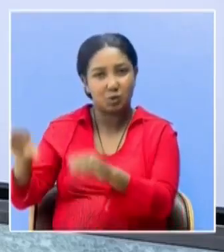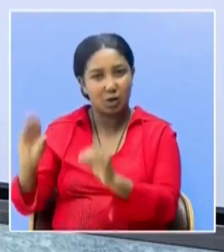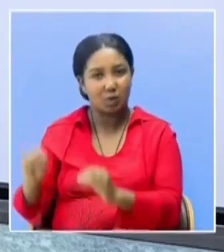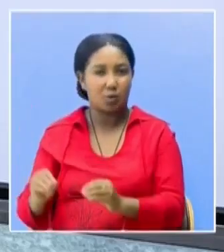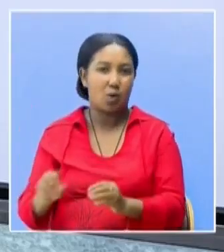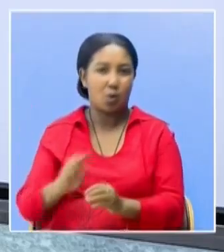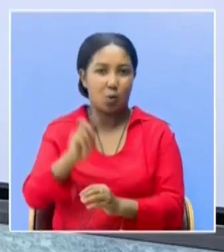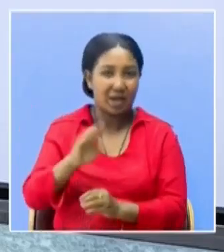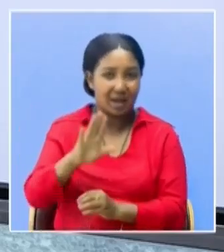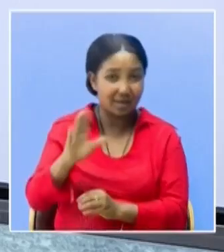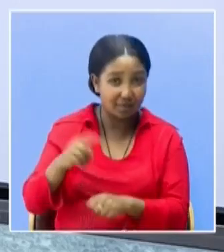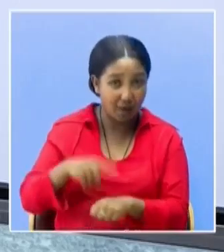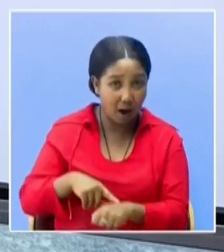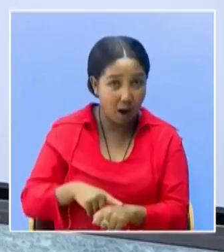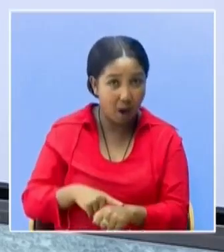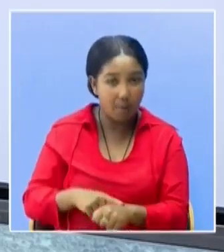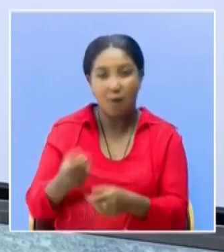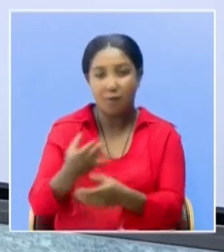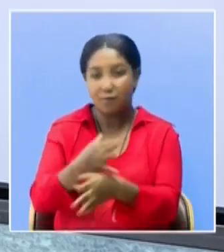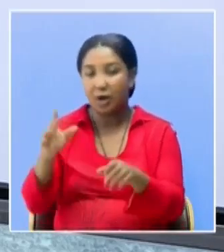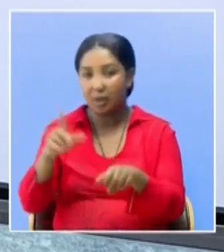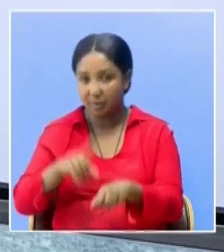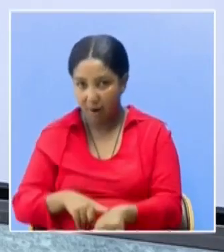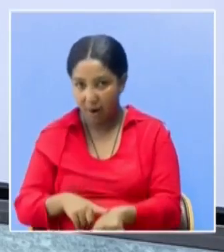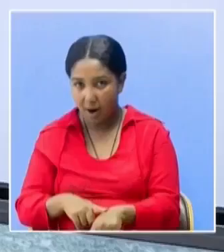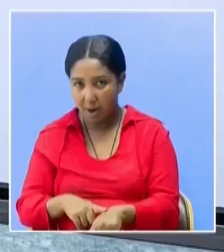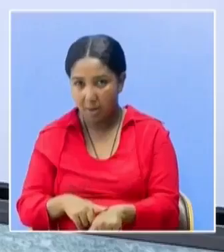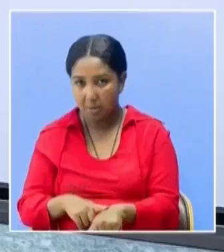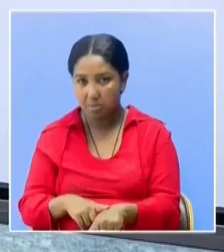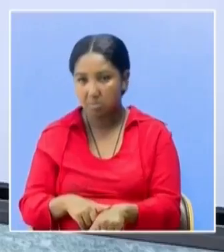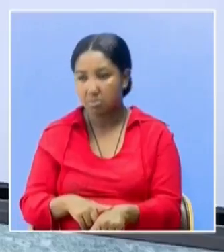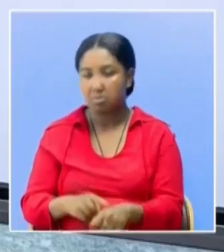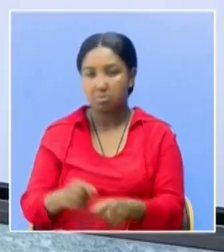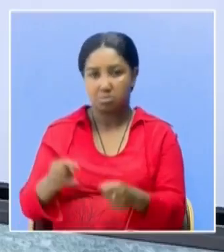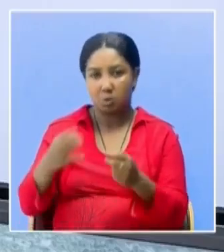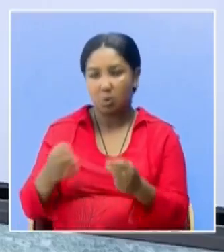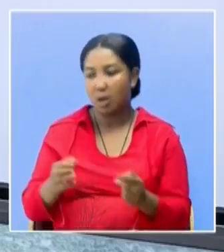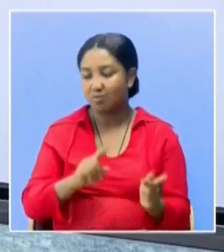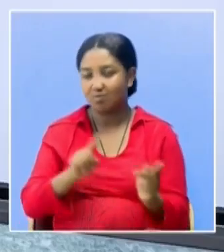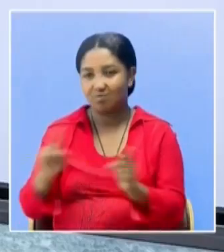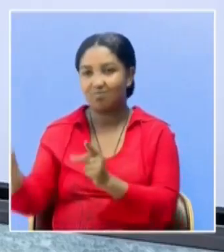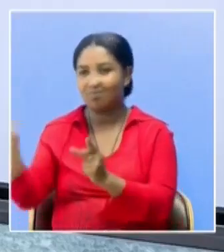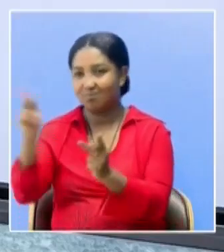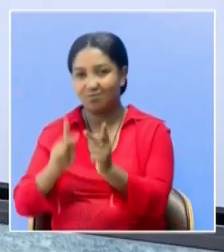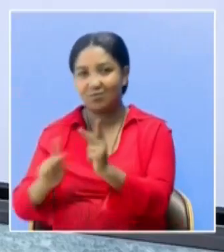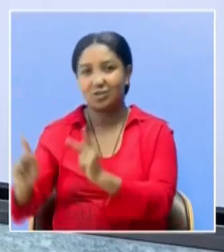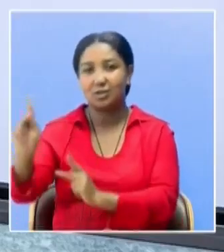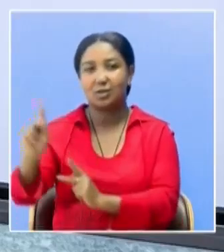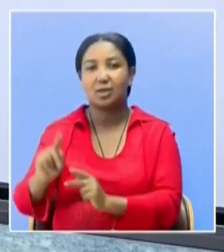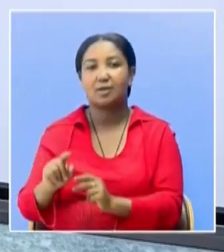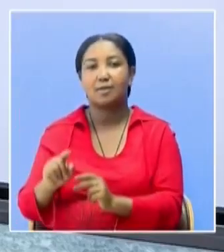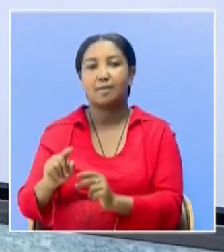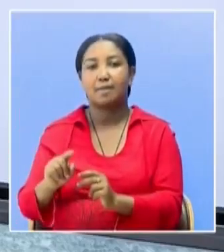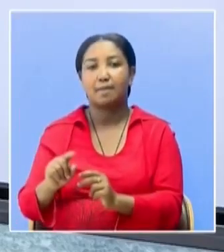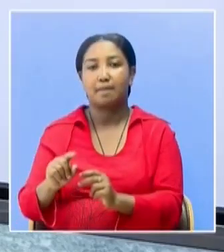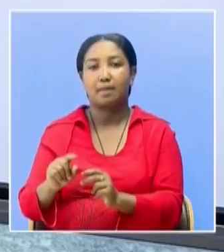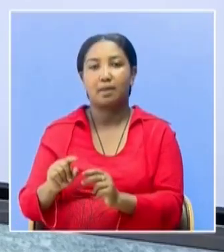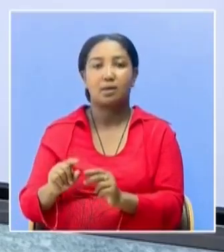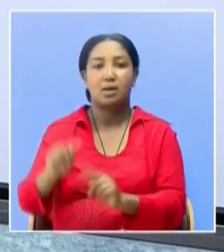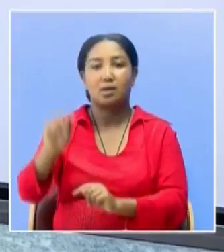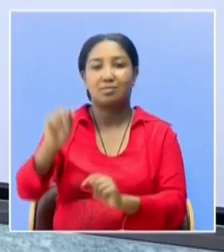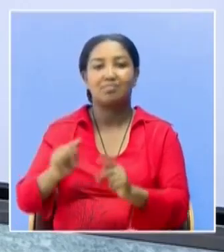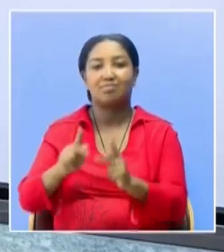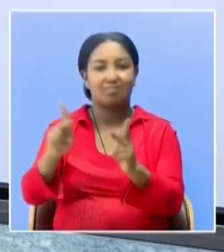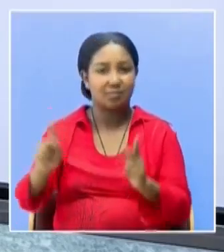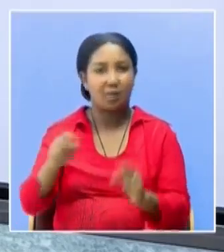time, or if there is a free time, they would like to visit some of the known or historical places here in